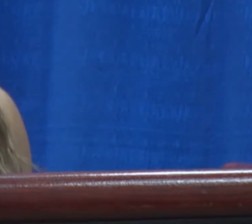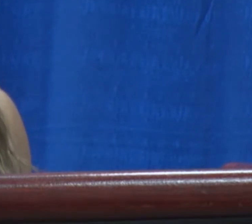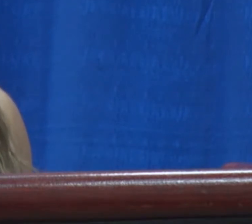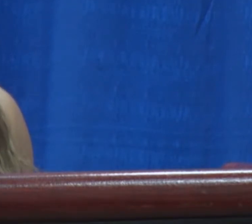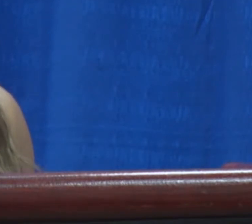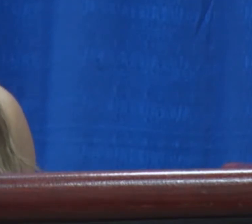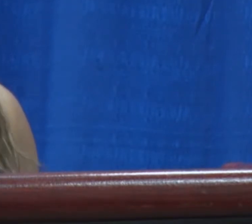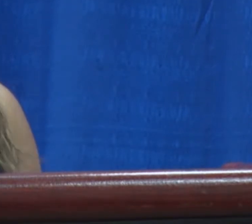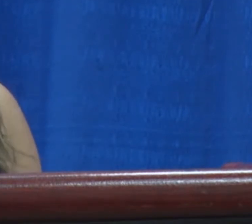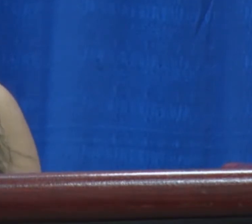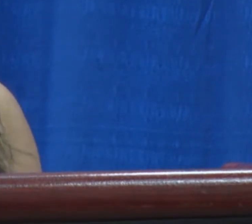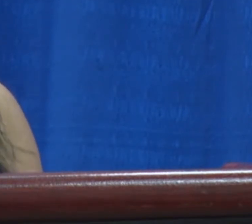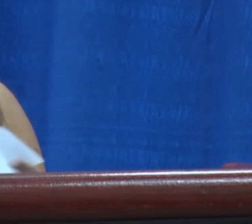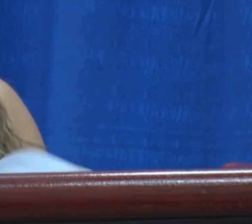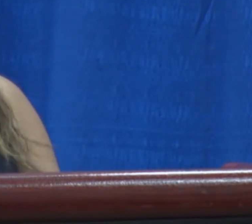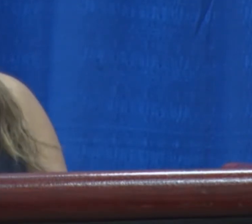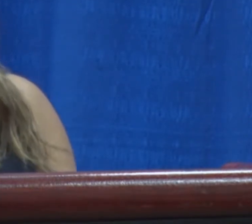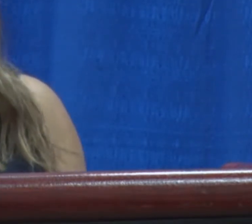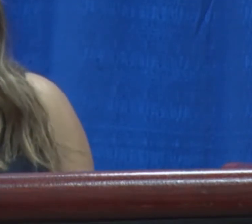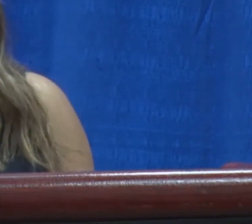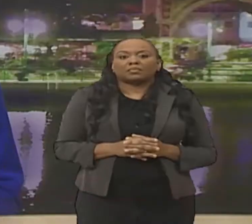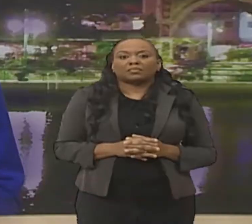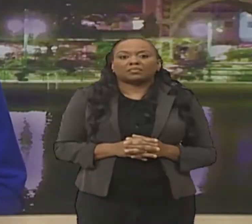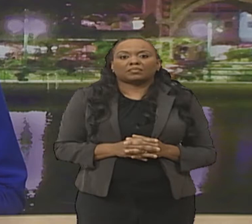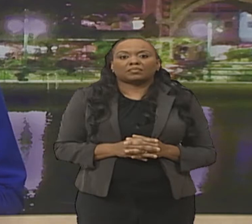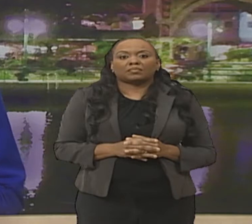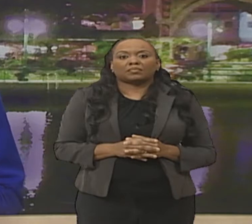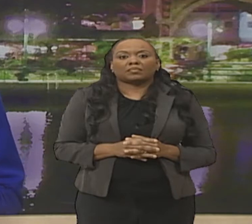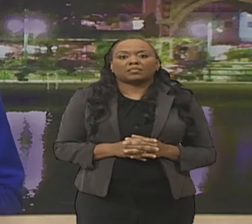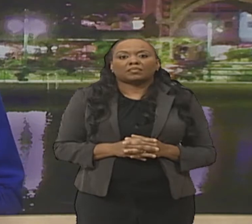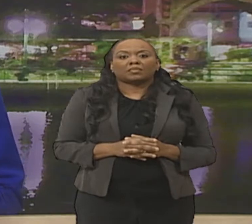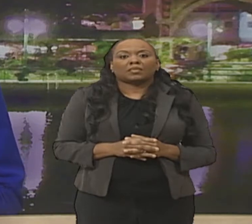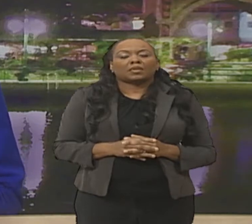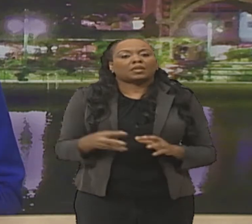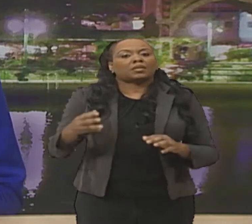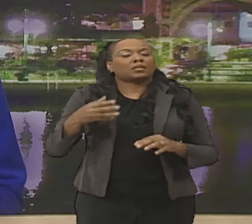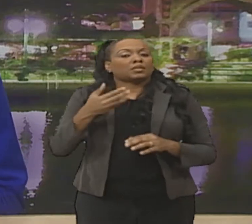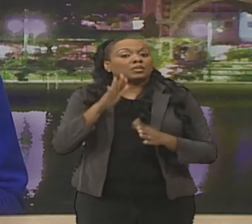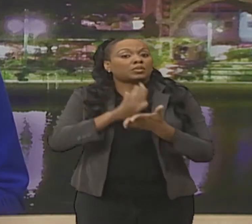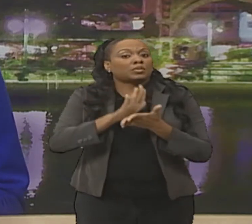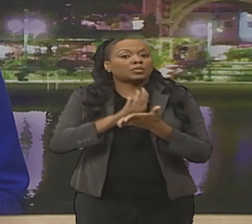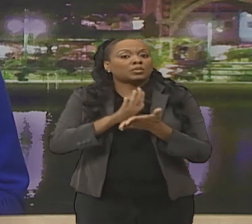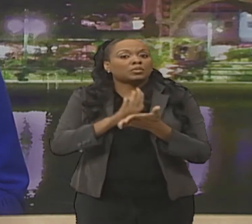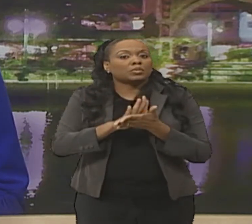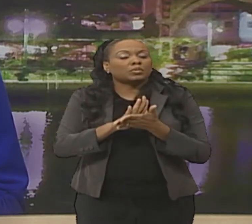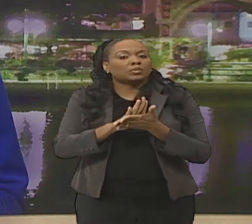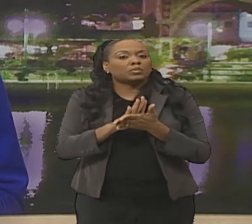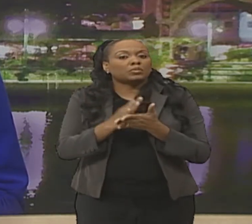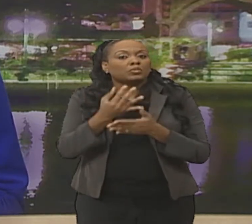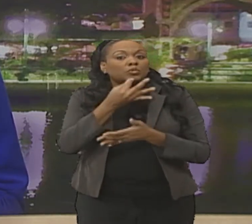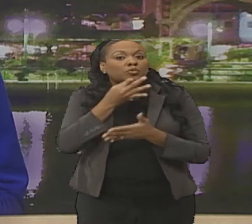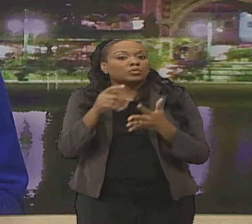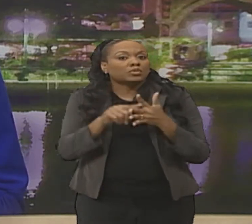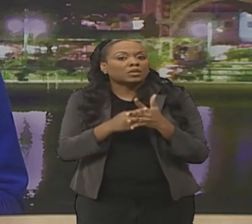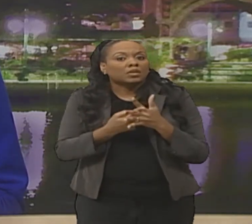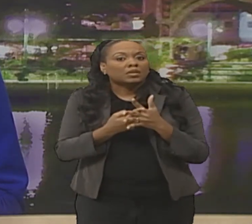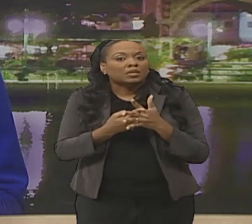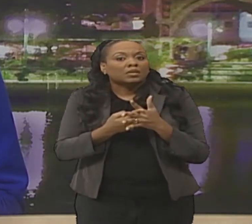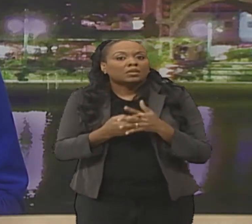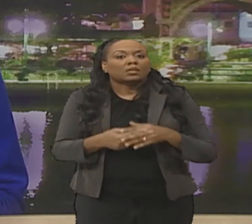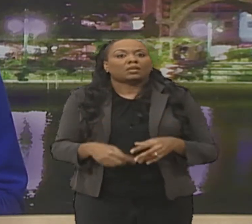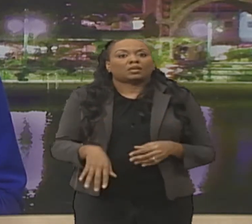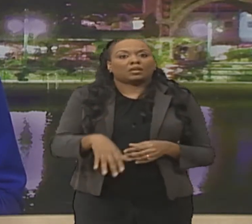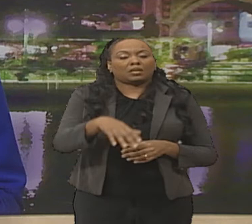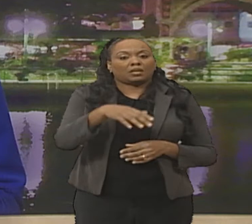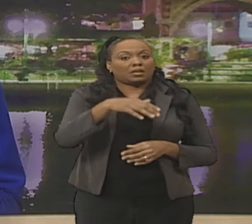across CARICOM countries. Well, just a few days before the new school year, St. Michael